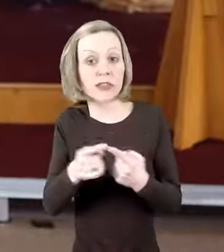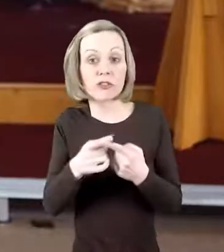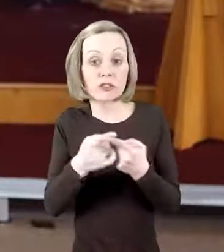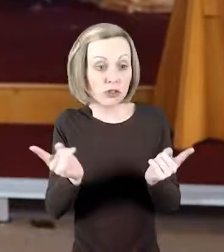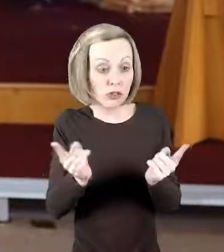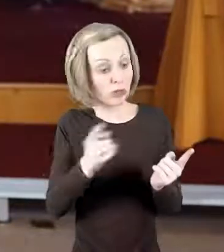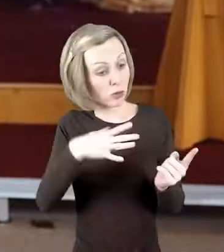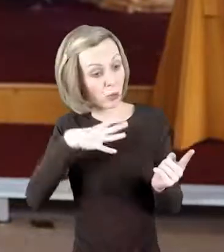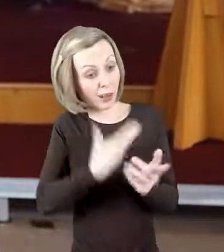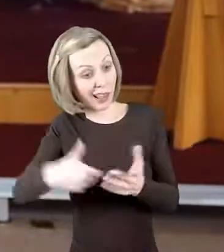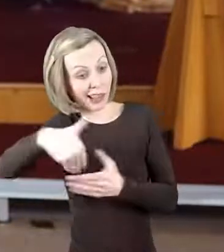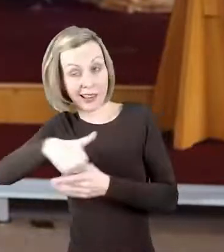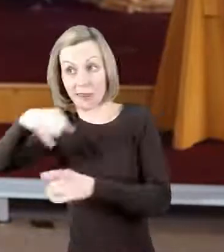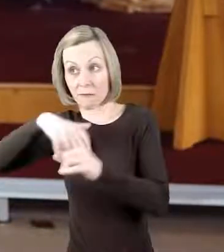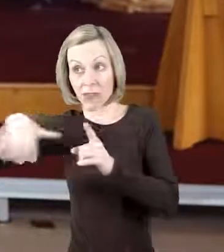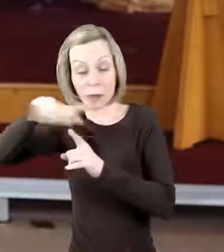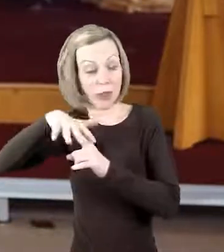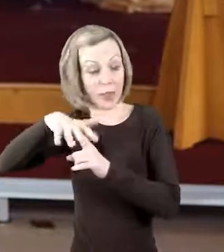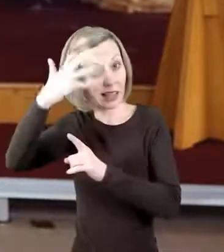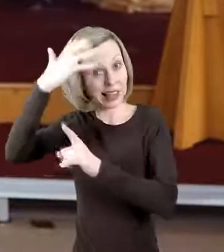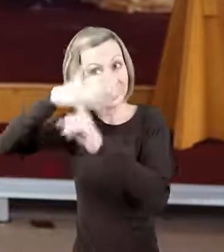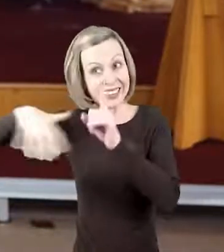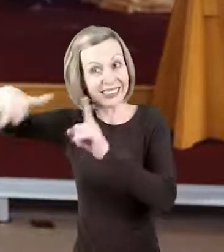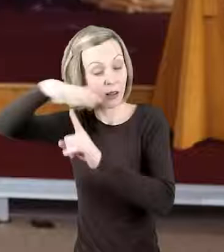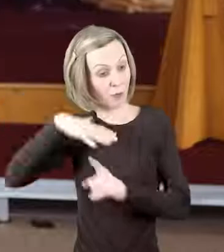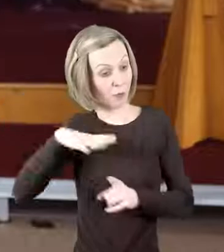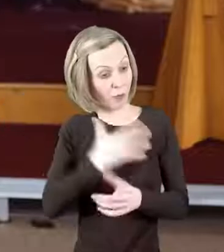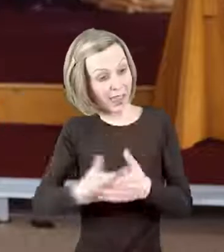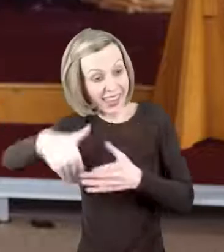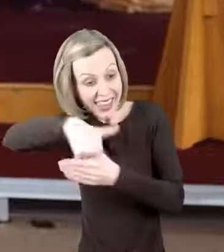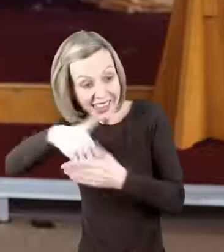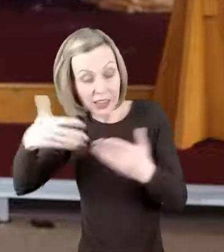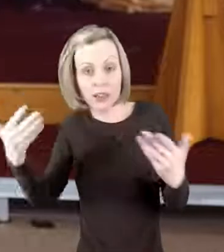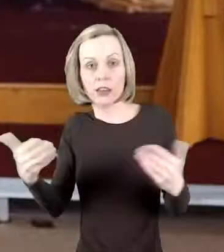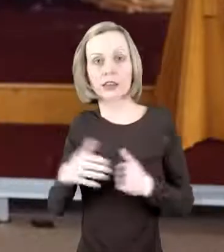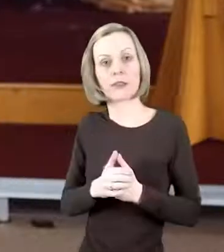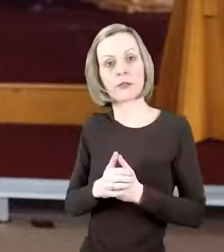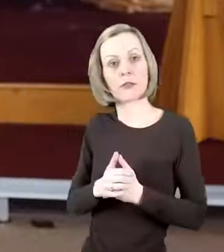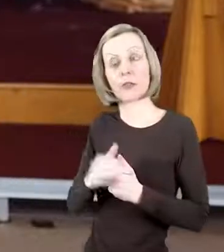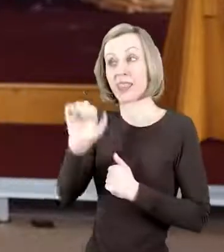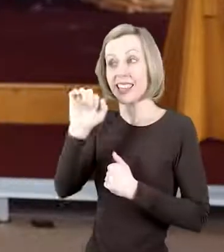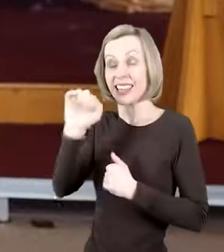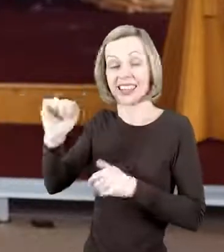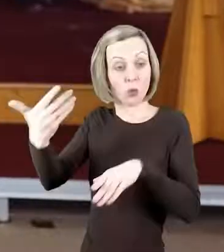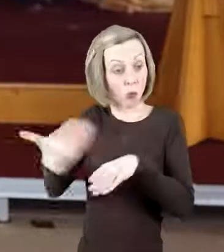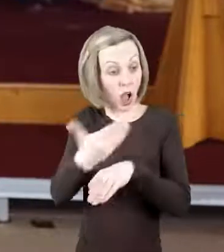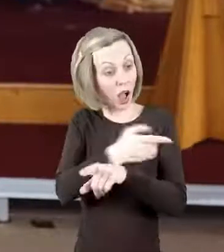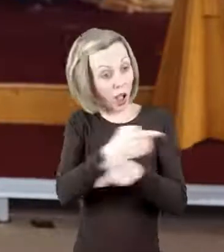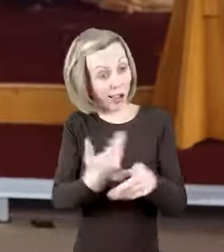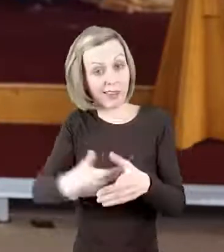of his family, to be part of his kingdom, to be part of his